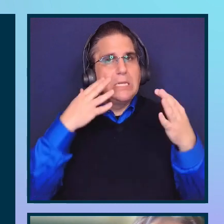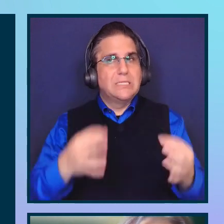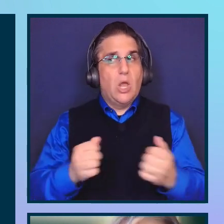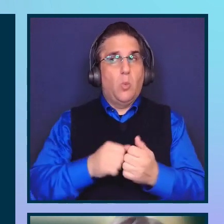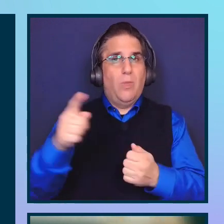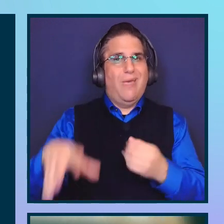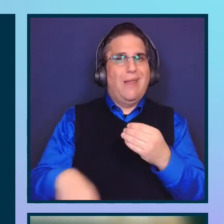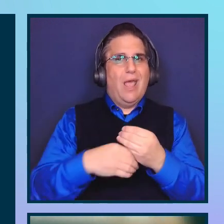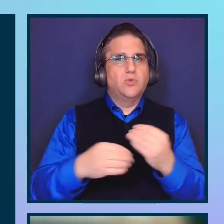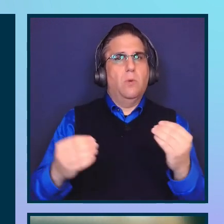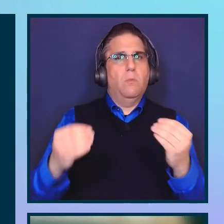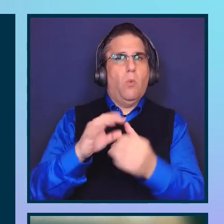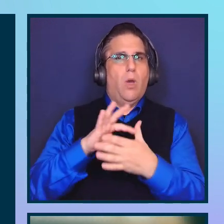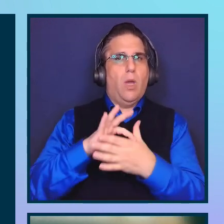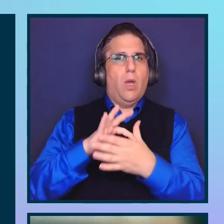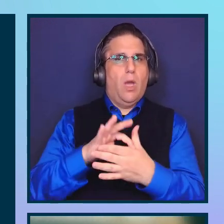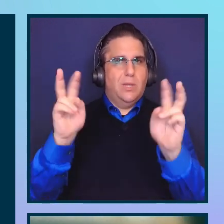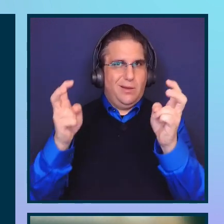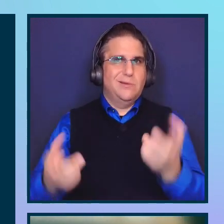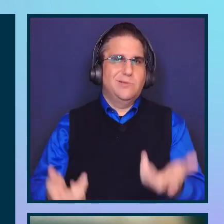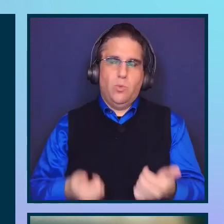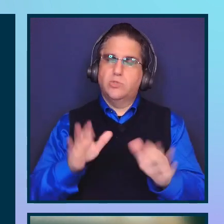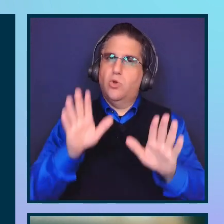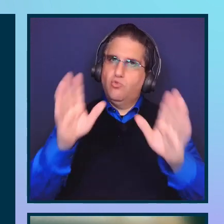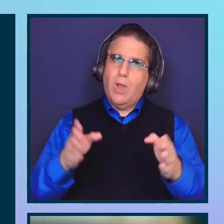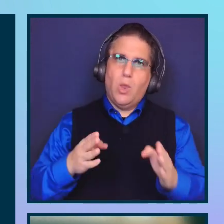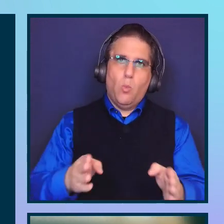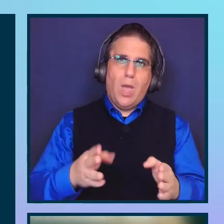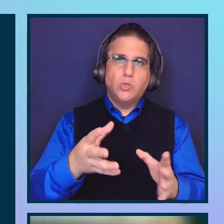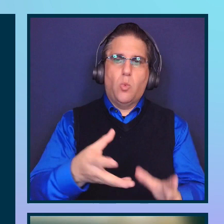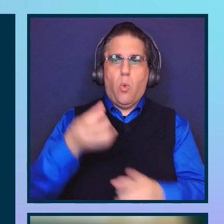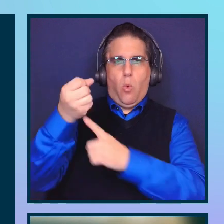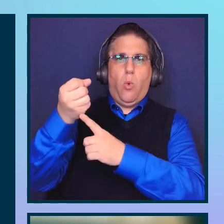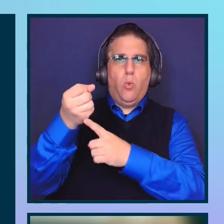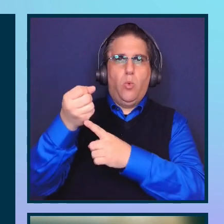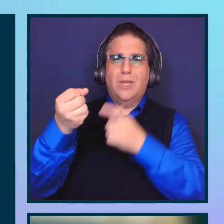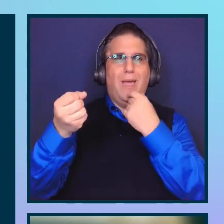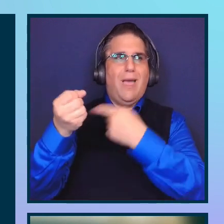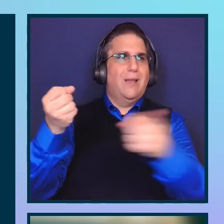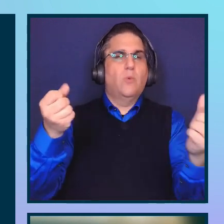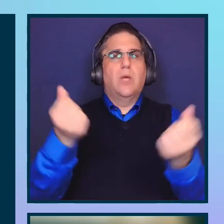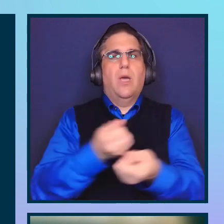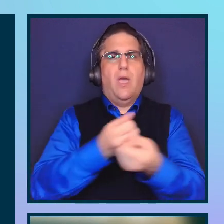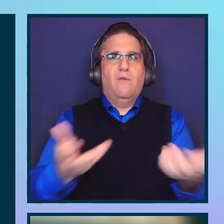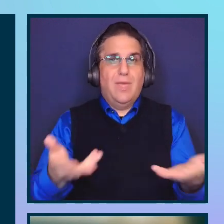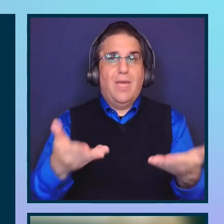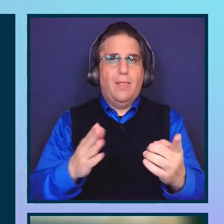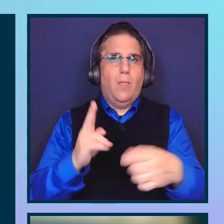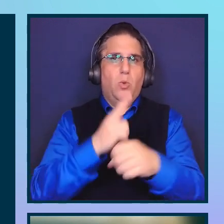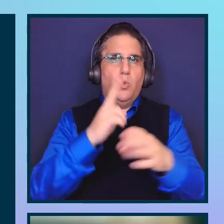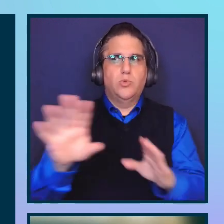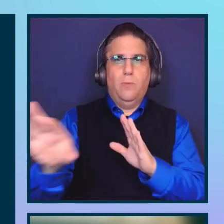great way to handle that. This is seriously one of my favorite things that was announced at